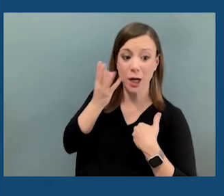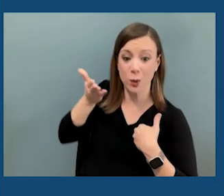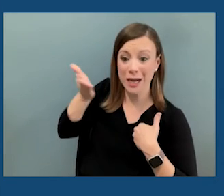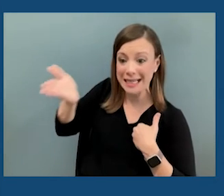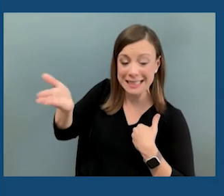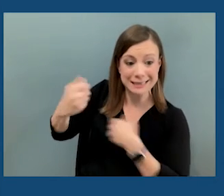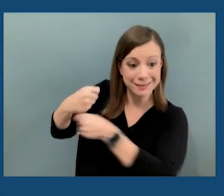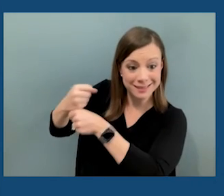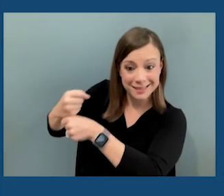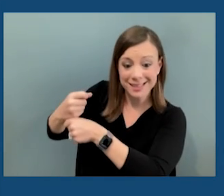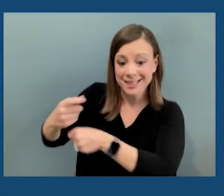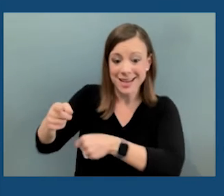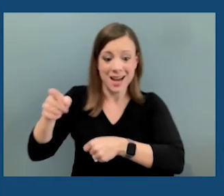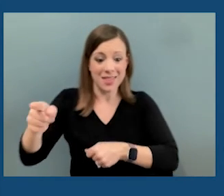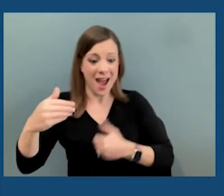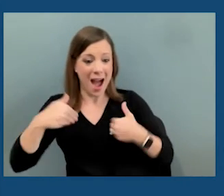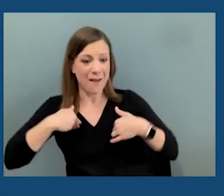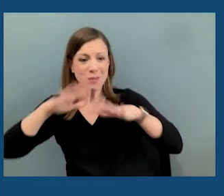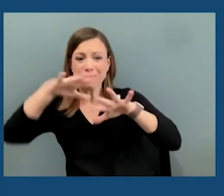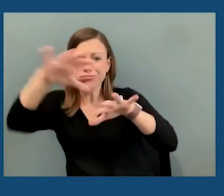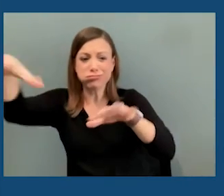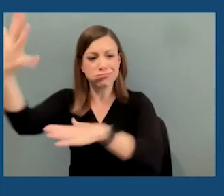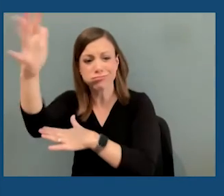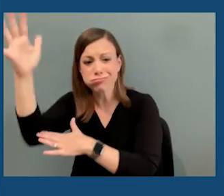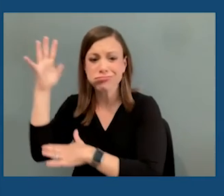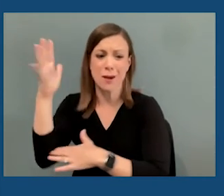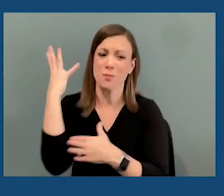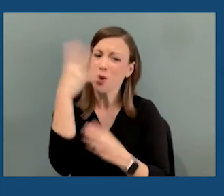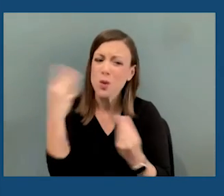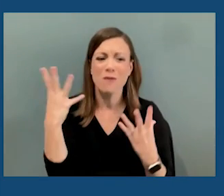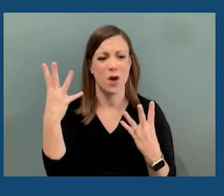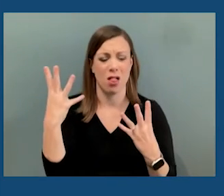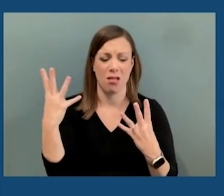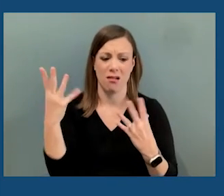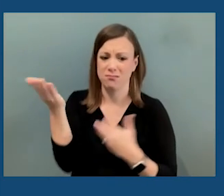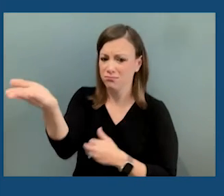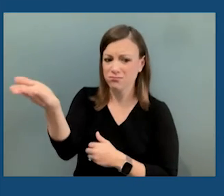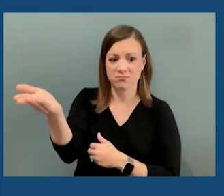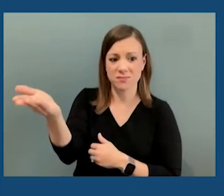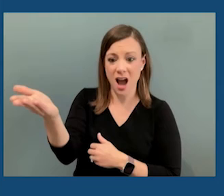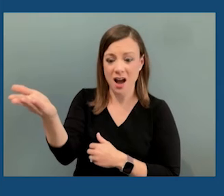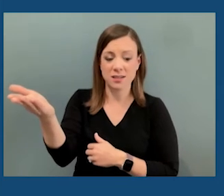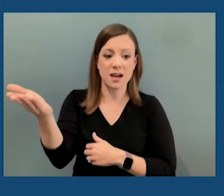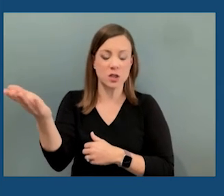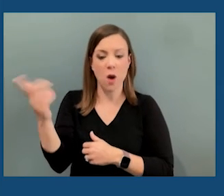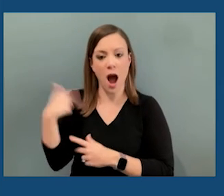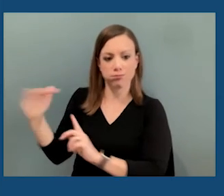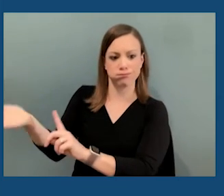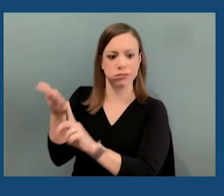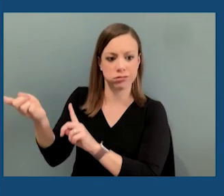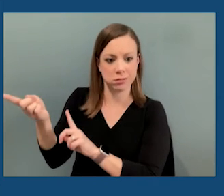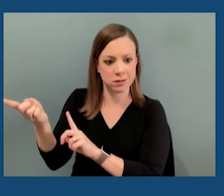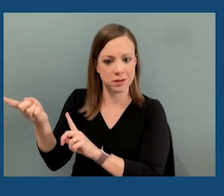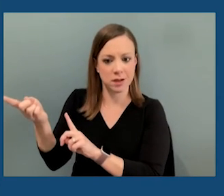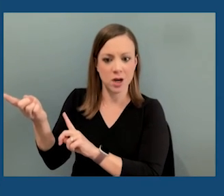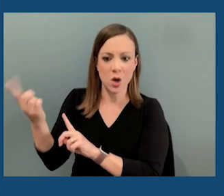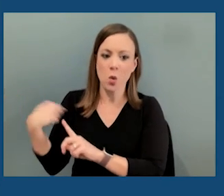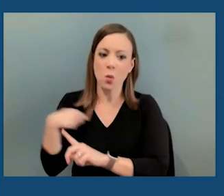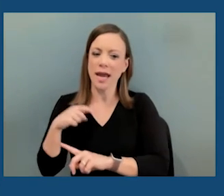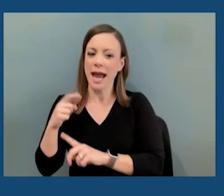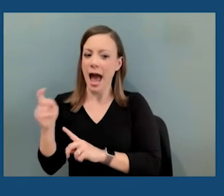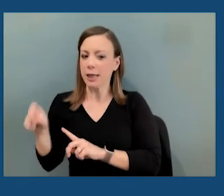takes, just come here. So I will do it. We landed them. We had to overcome some other issues that